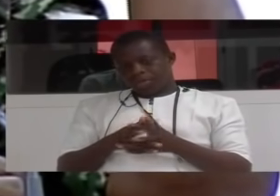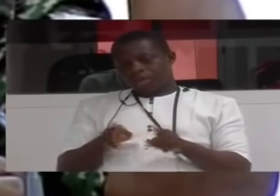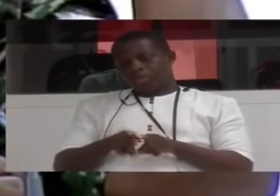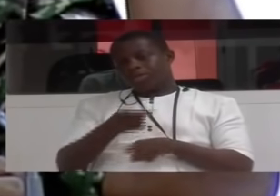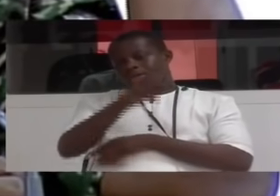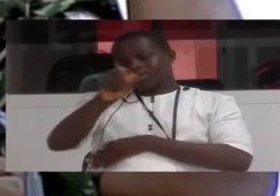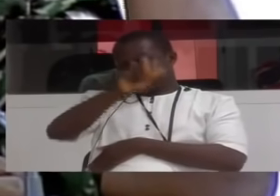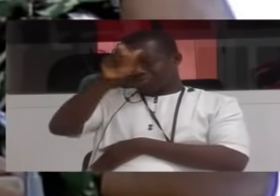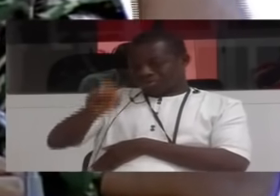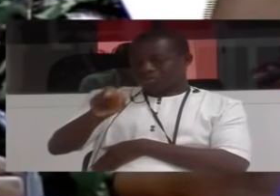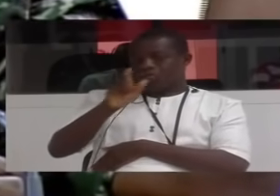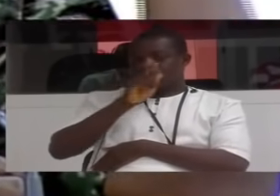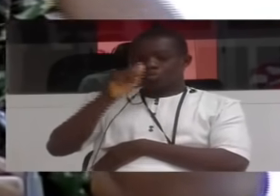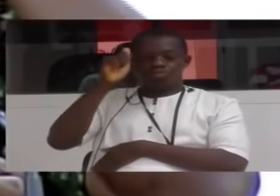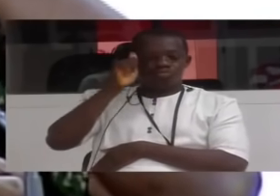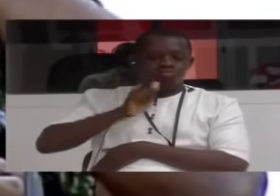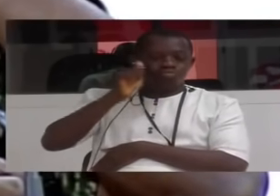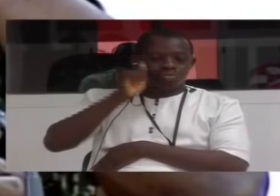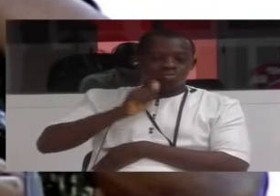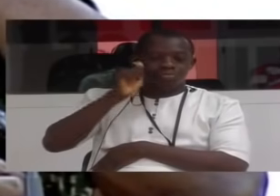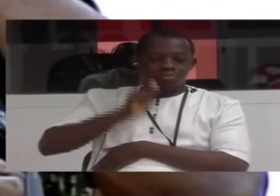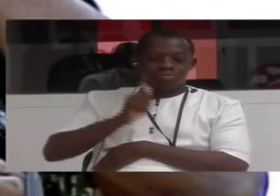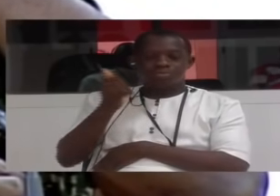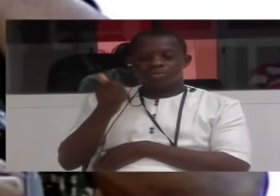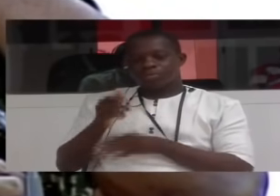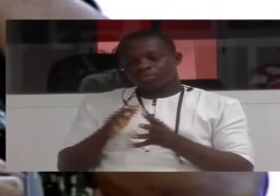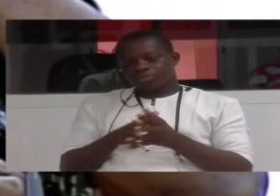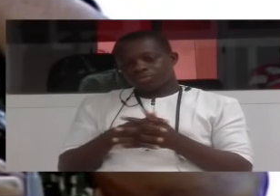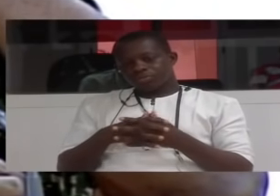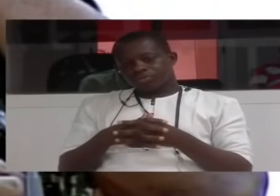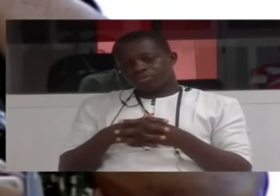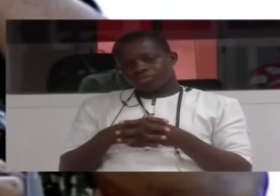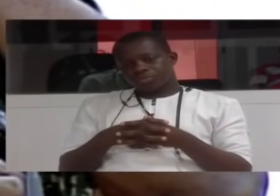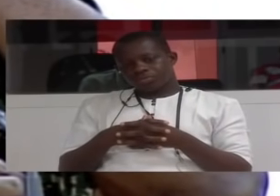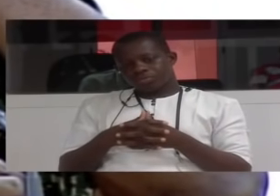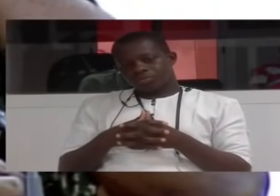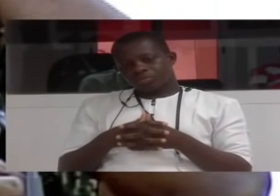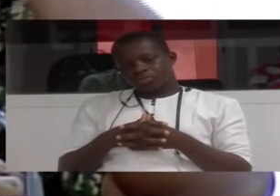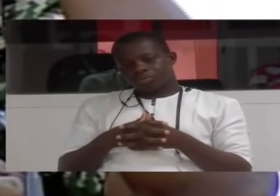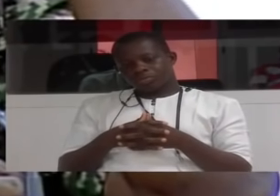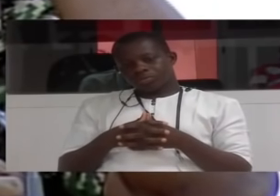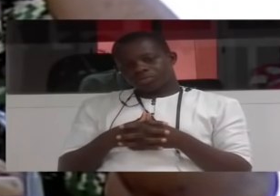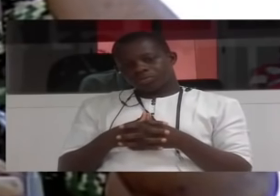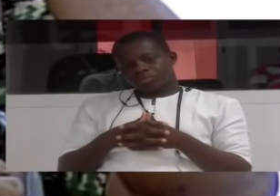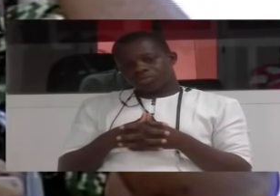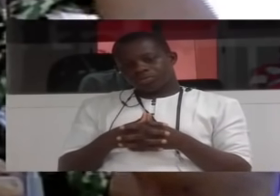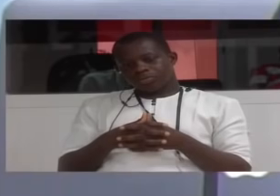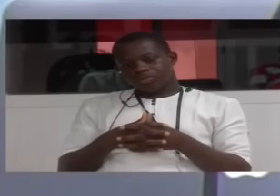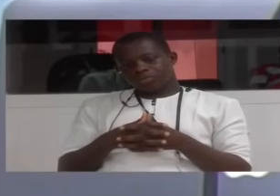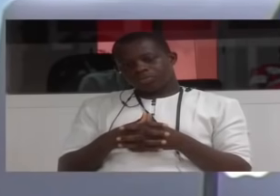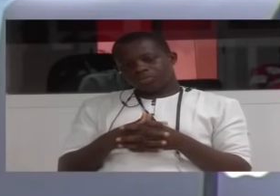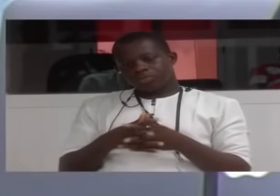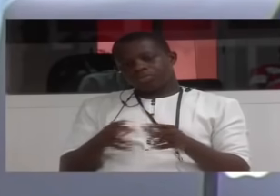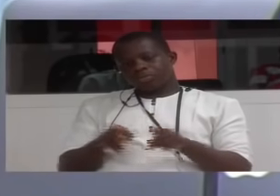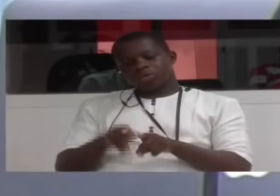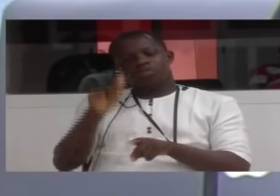nga xamne da mu ngi len don di use. But these were also individuals that he was using. Mu ngi len don jëfëndo. Mu le mu ngi len